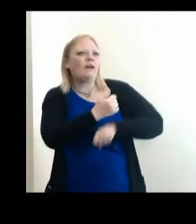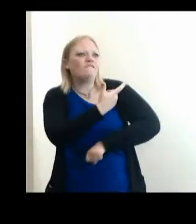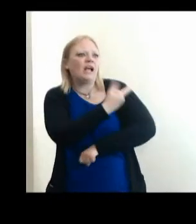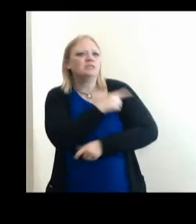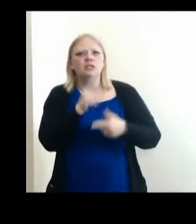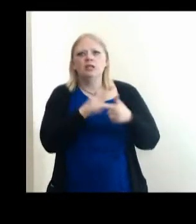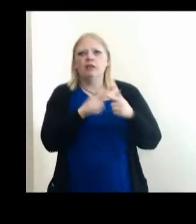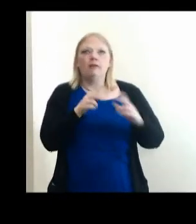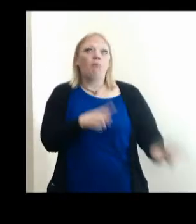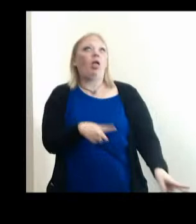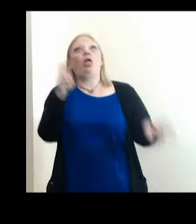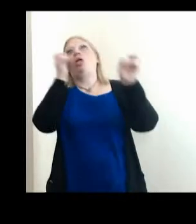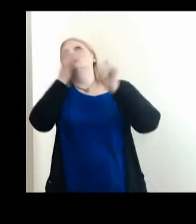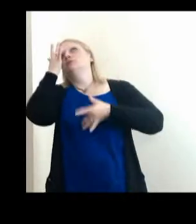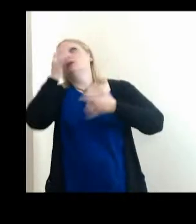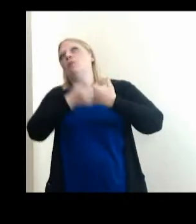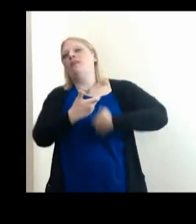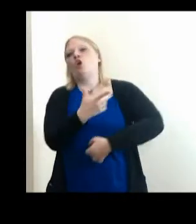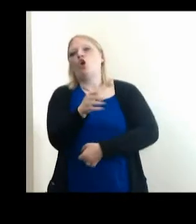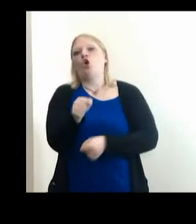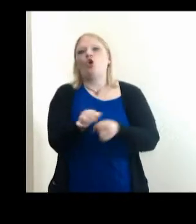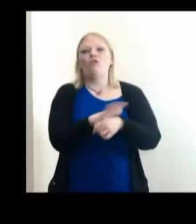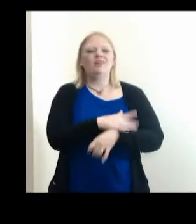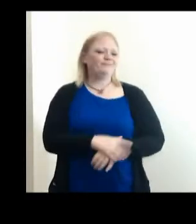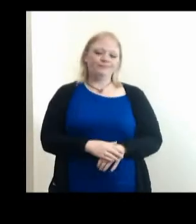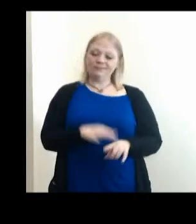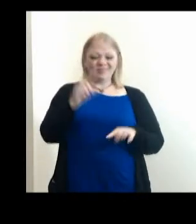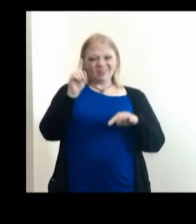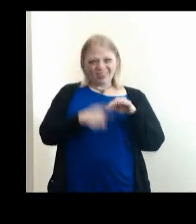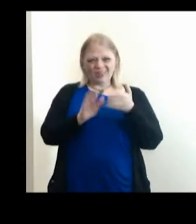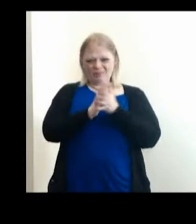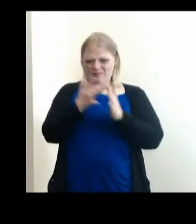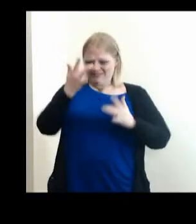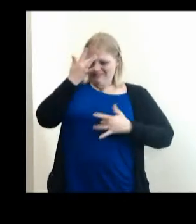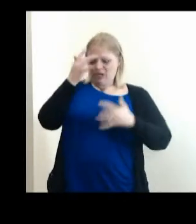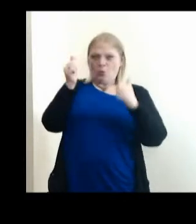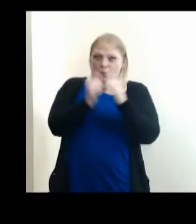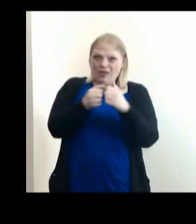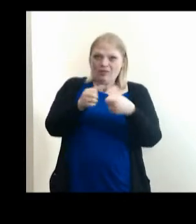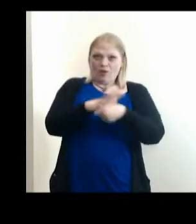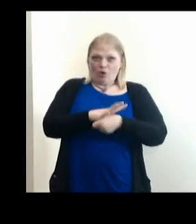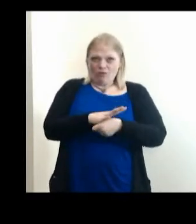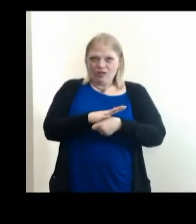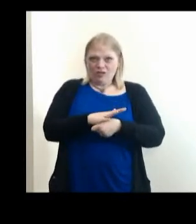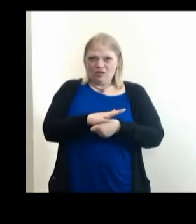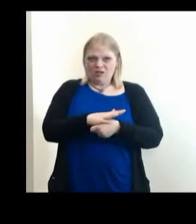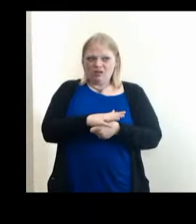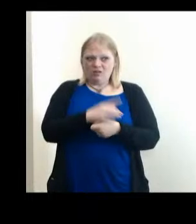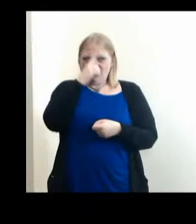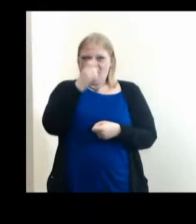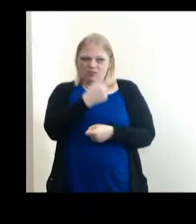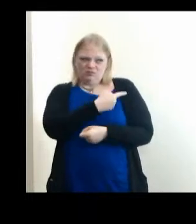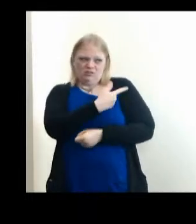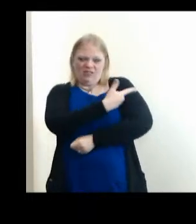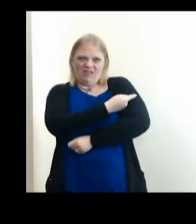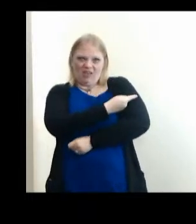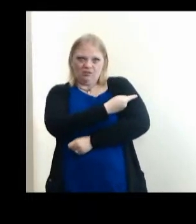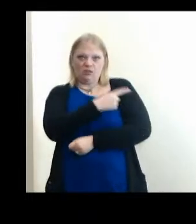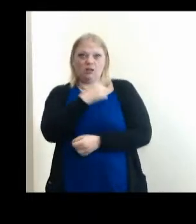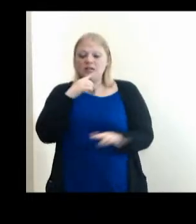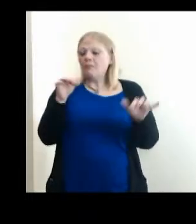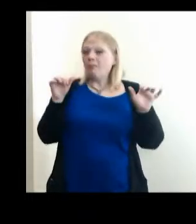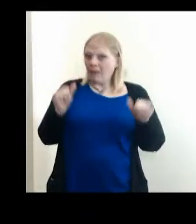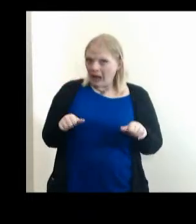and then they got sick with COVID-19, they cannot get sick with COVID-19 from the vaccine. It's